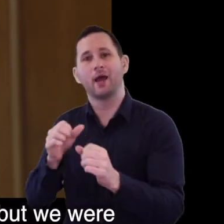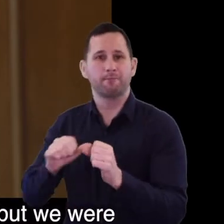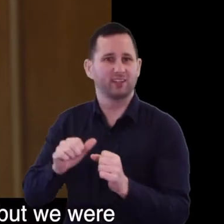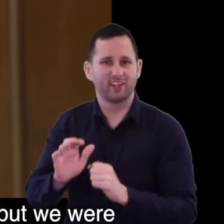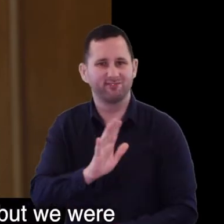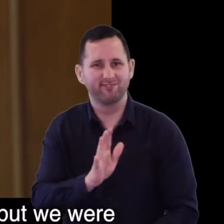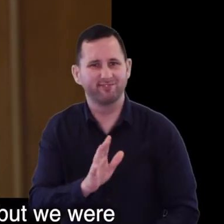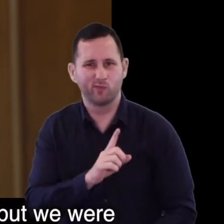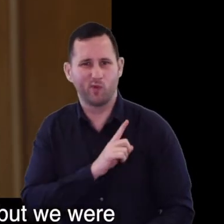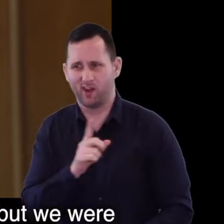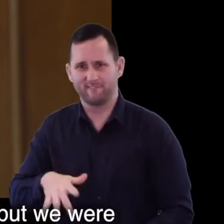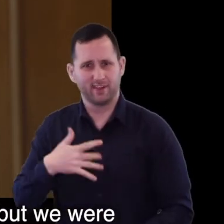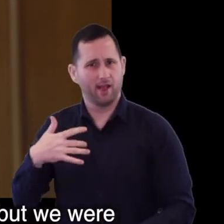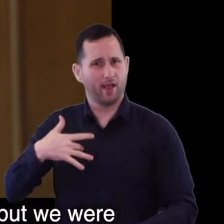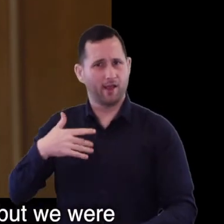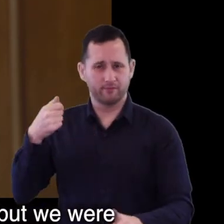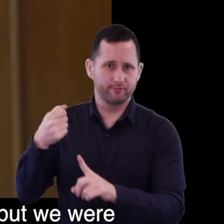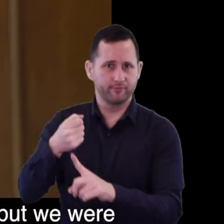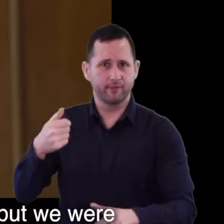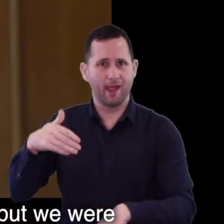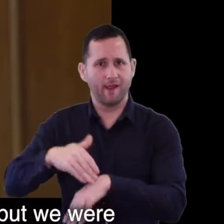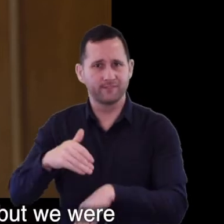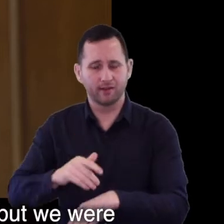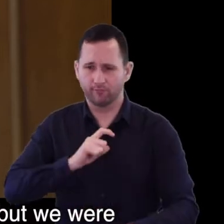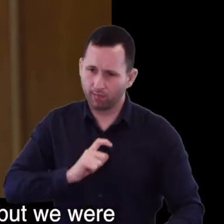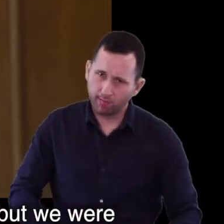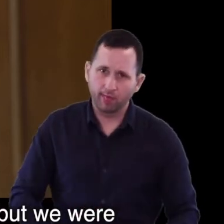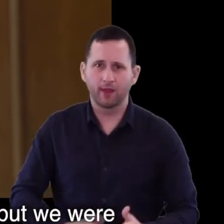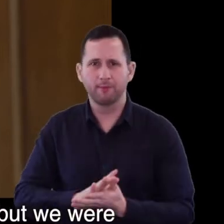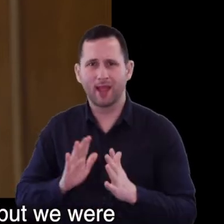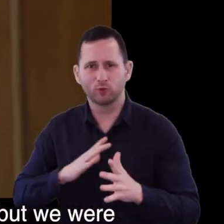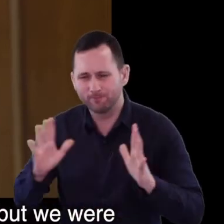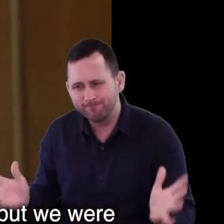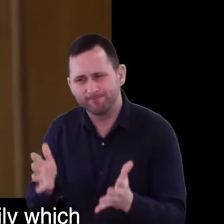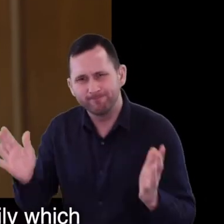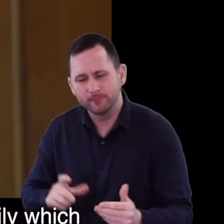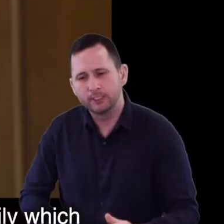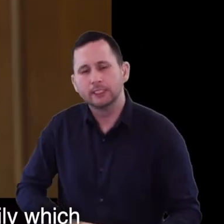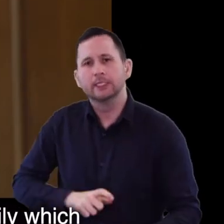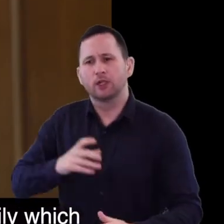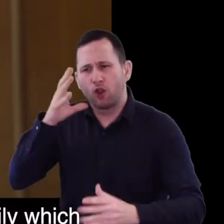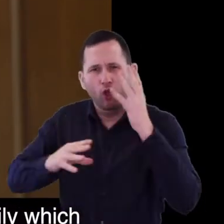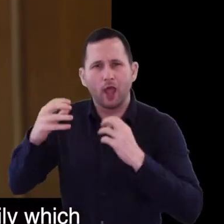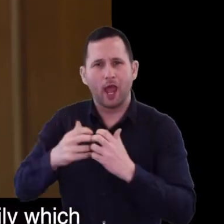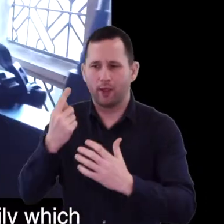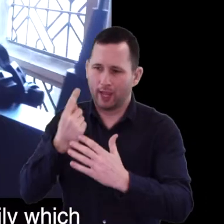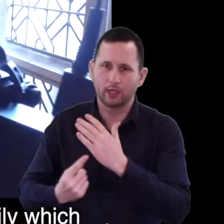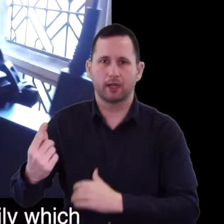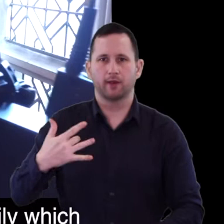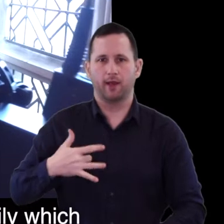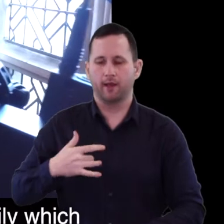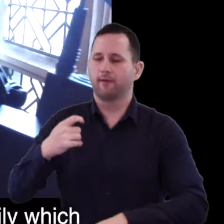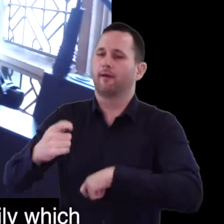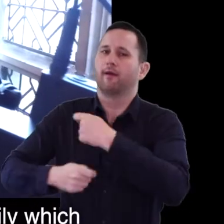foolish. And we were able to not only give him his money back, we were able to give him his life back and give him his confidence back so he can continue to